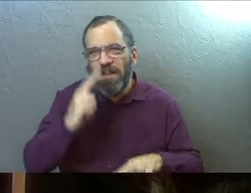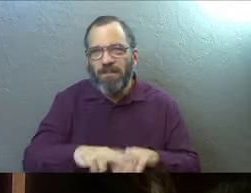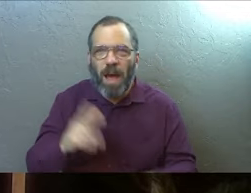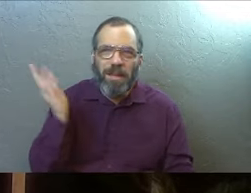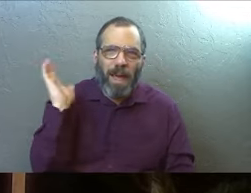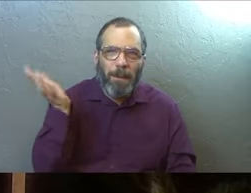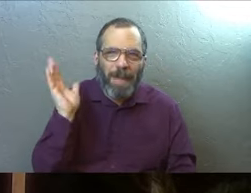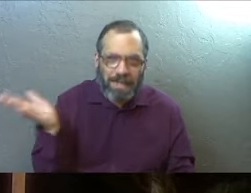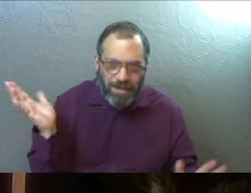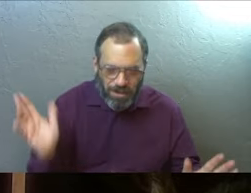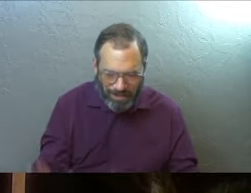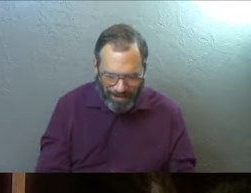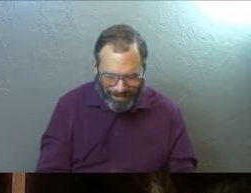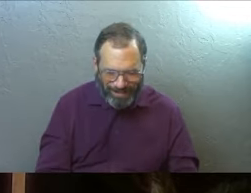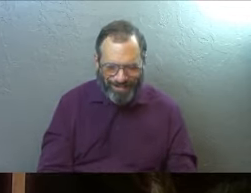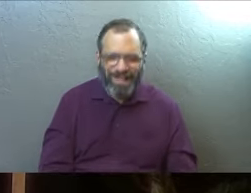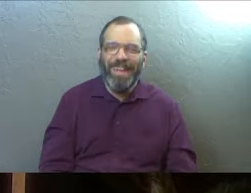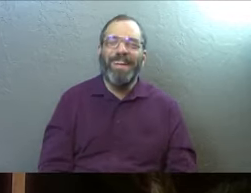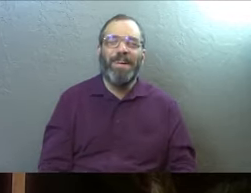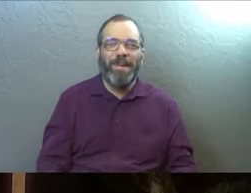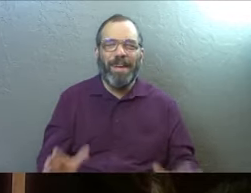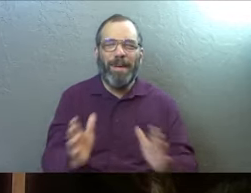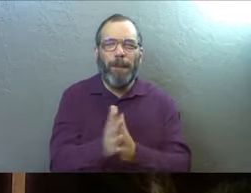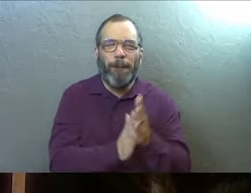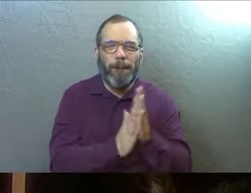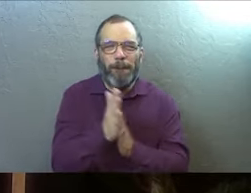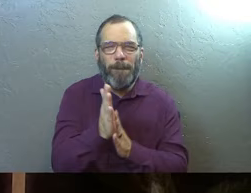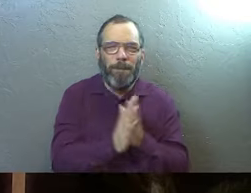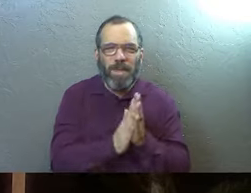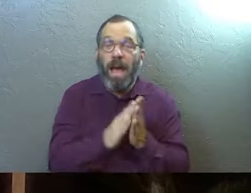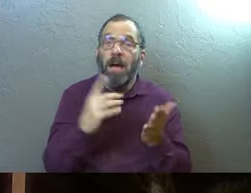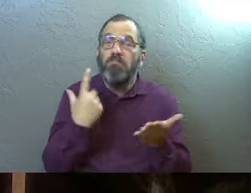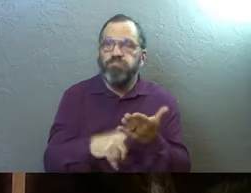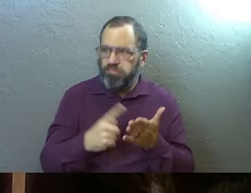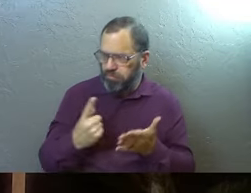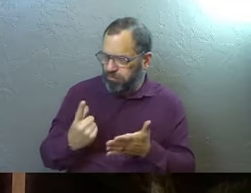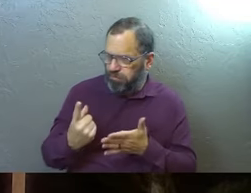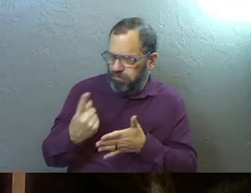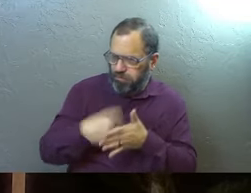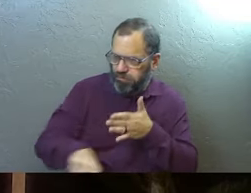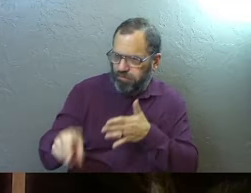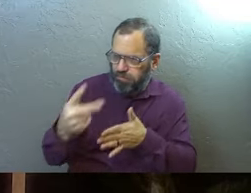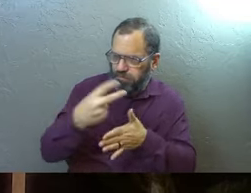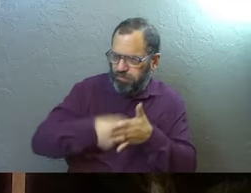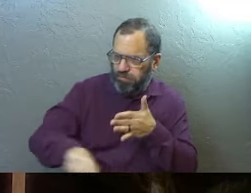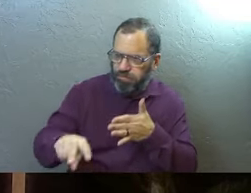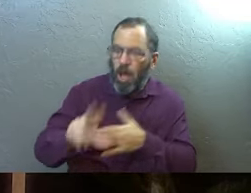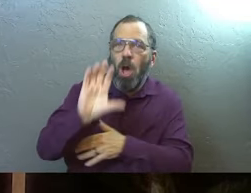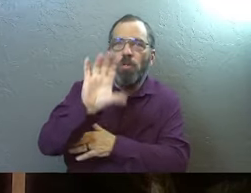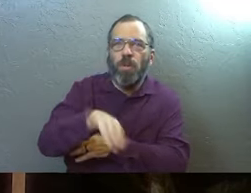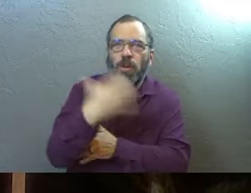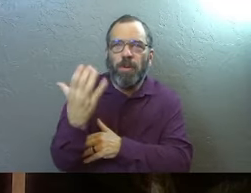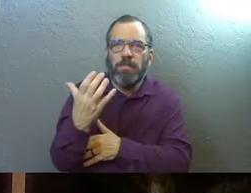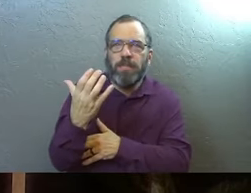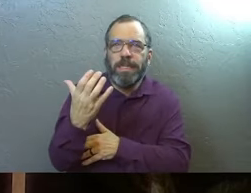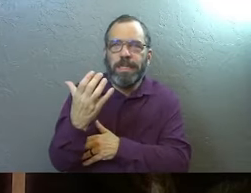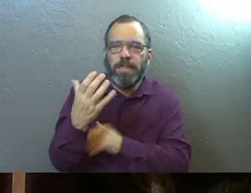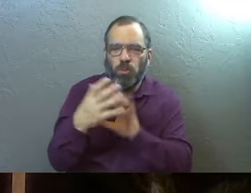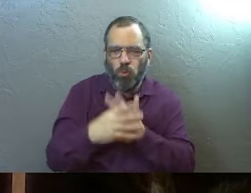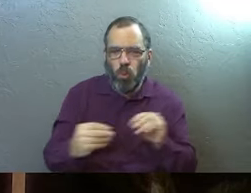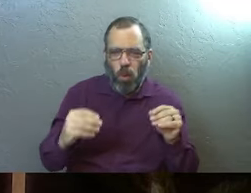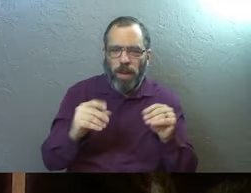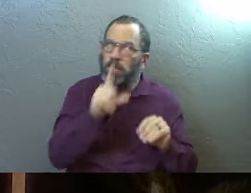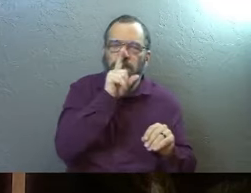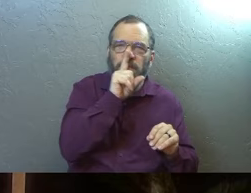right? We're going to go over for the next several weeks the Christmas account, and I don't say the